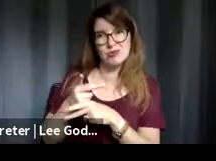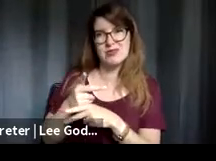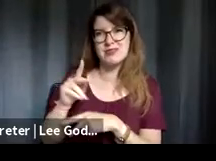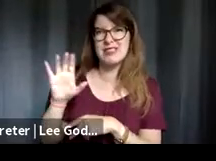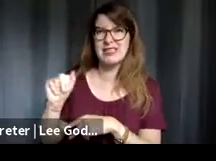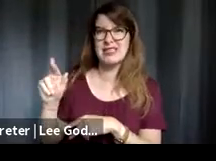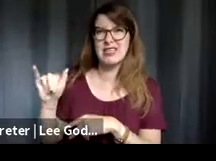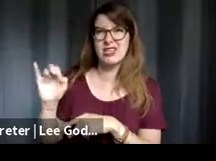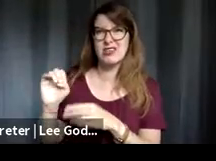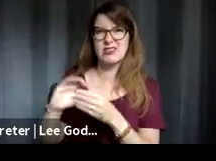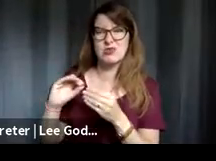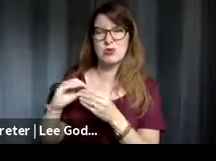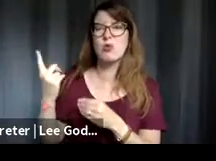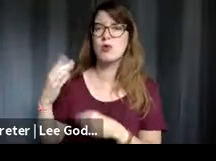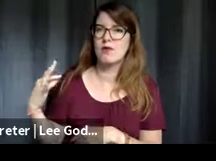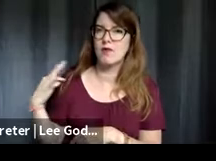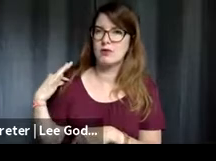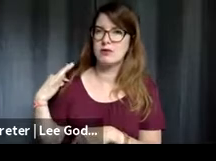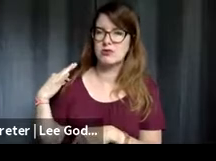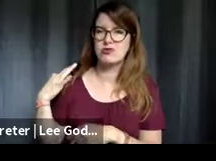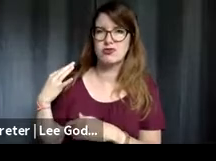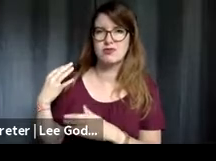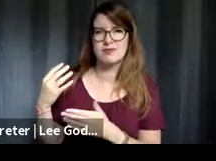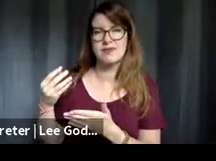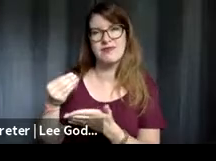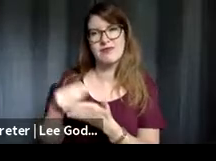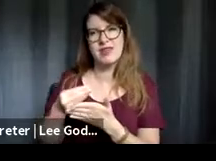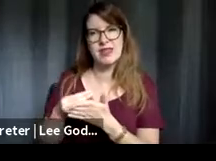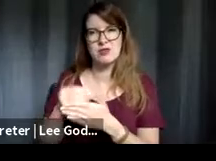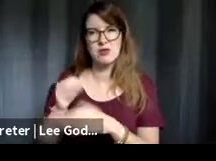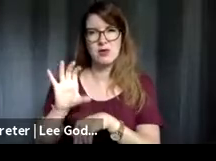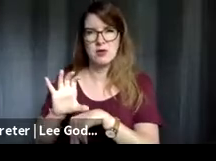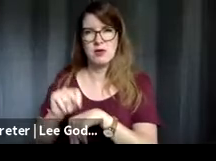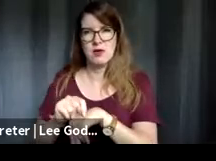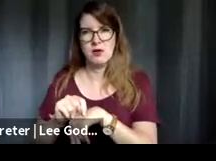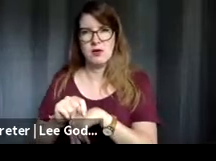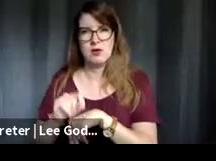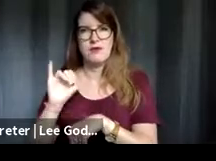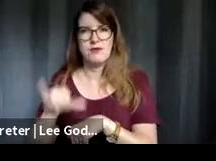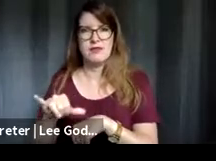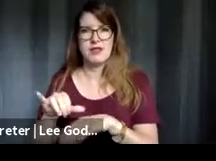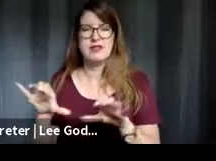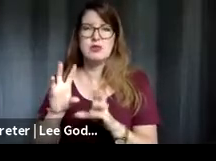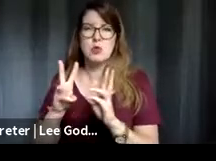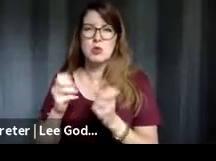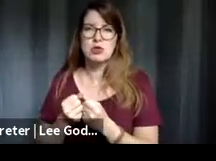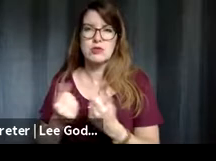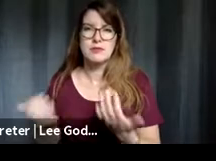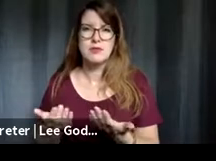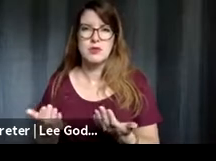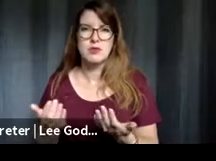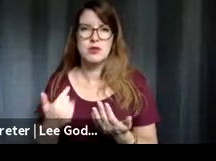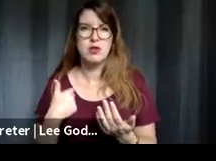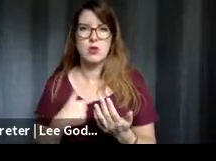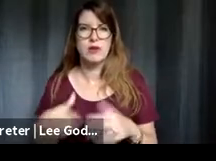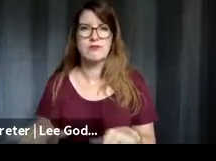story. Carrie is one of the volunteer financial consultants that does the workshops here that we